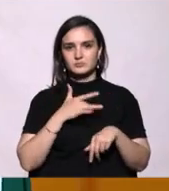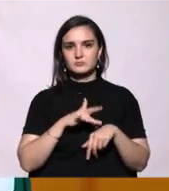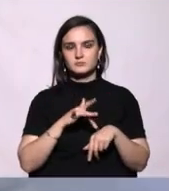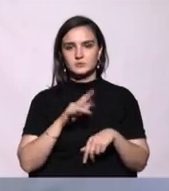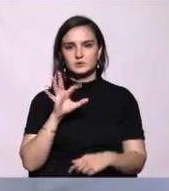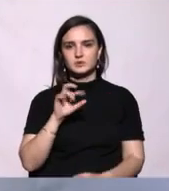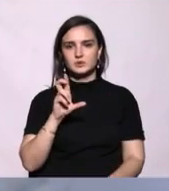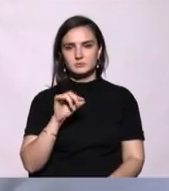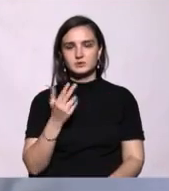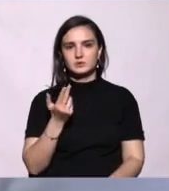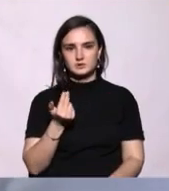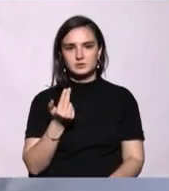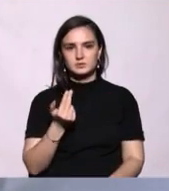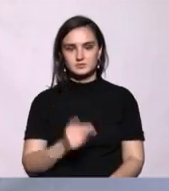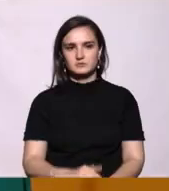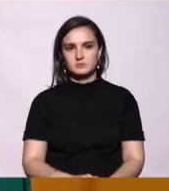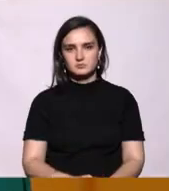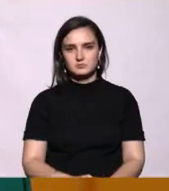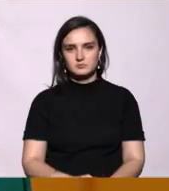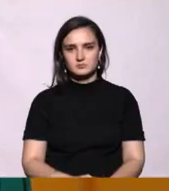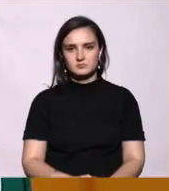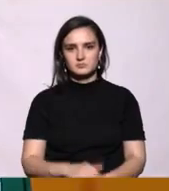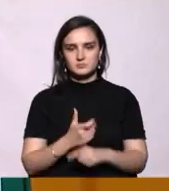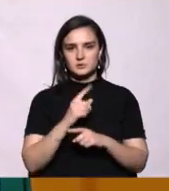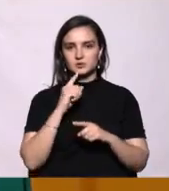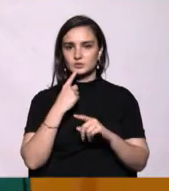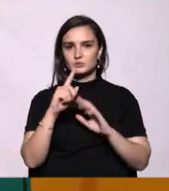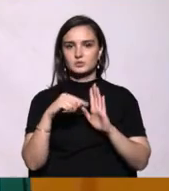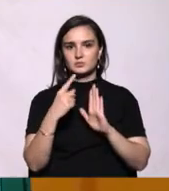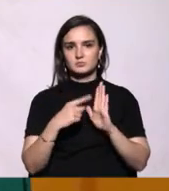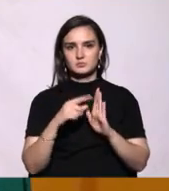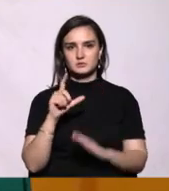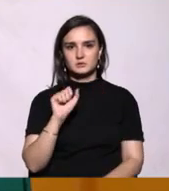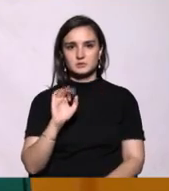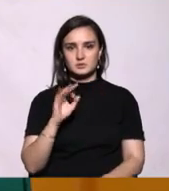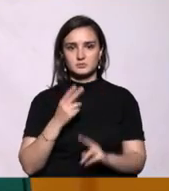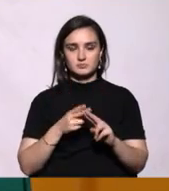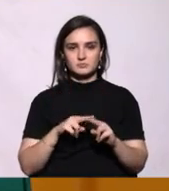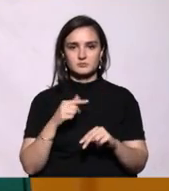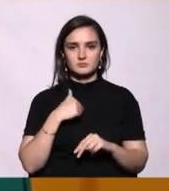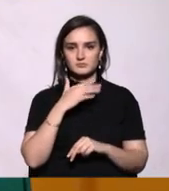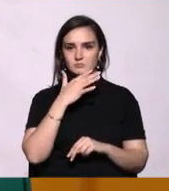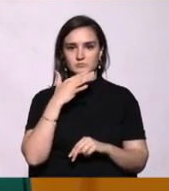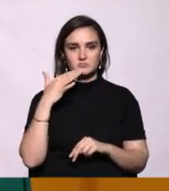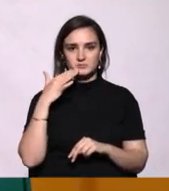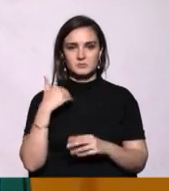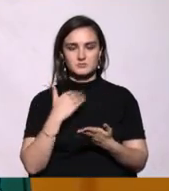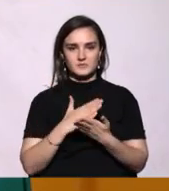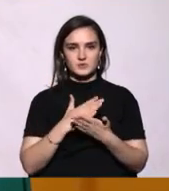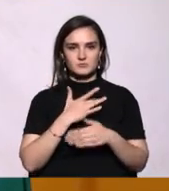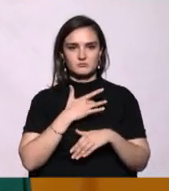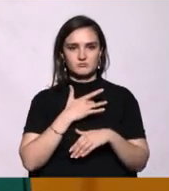Exactly. Okay. So, it is a very hard question, Zach, because I have a lot of hobbies,